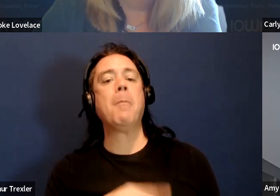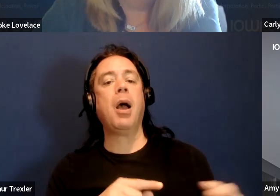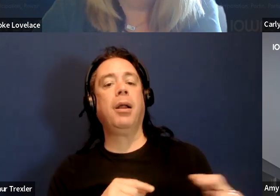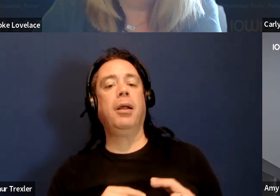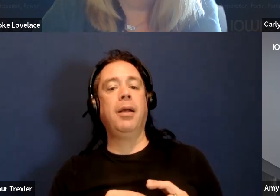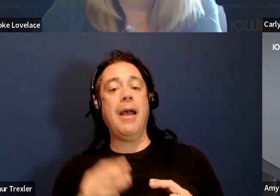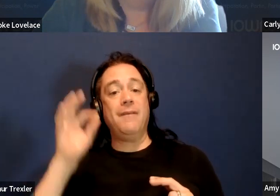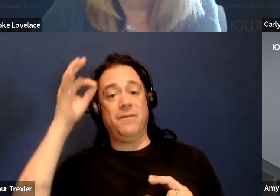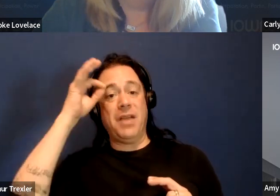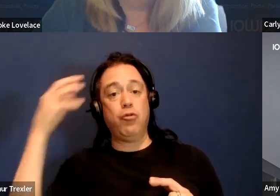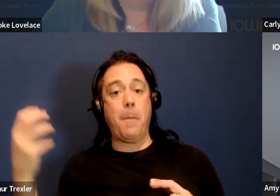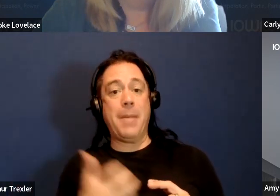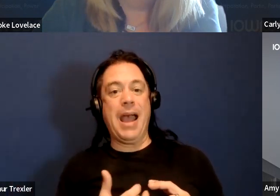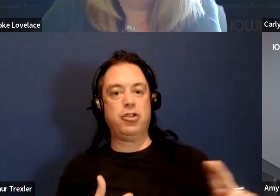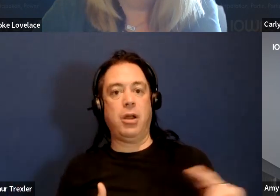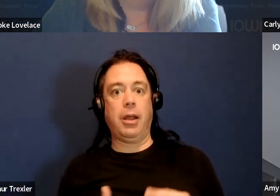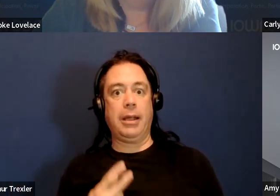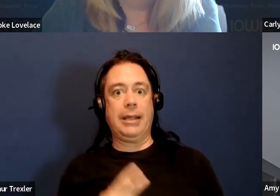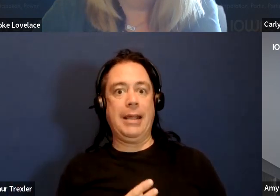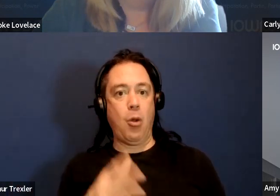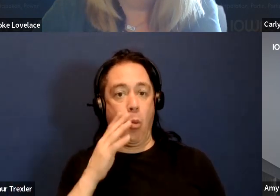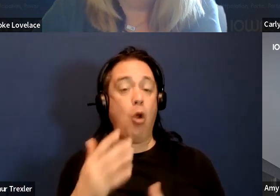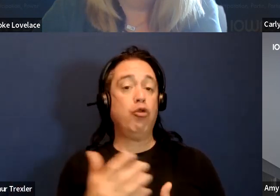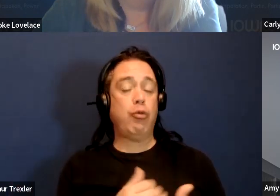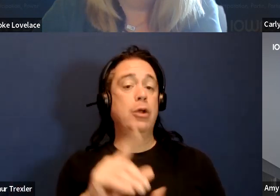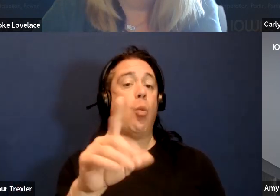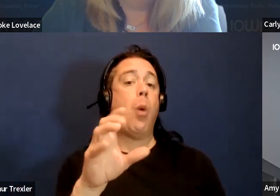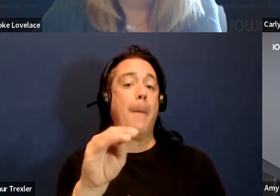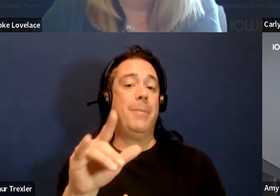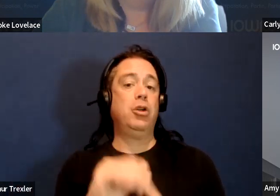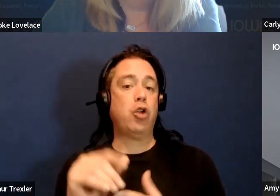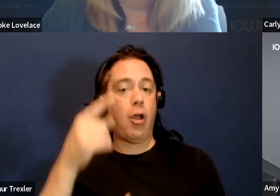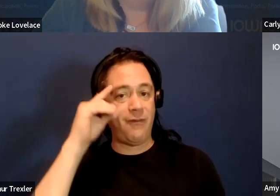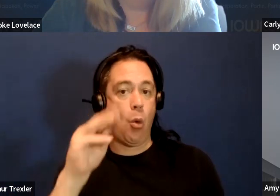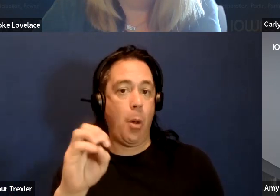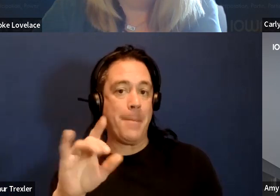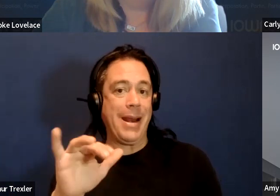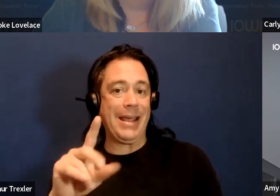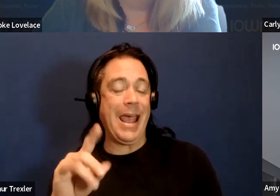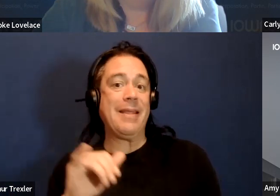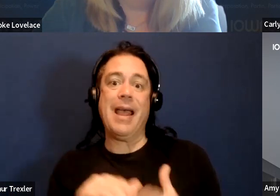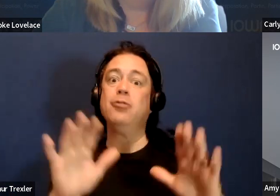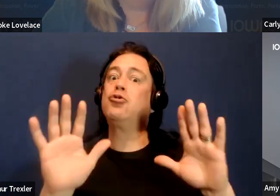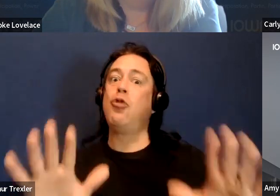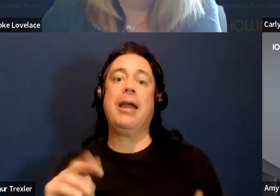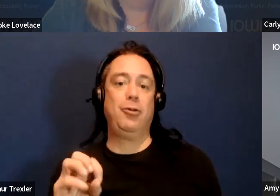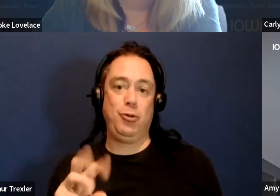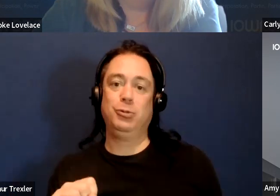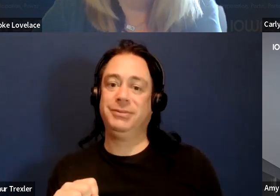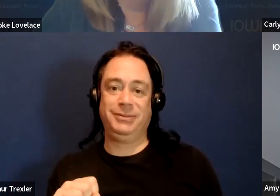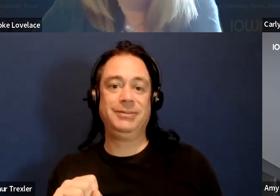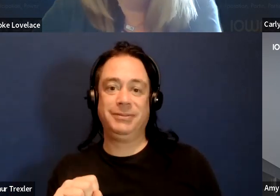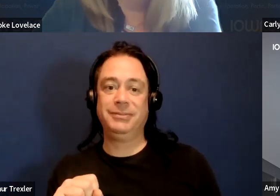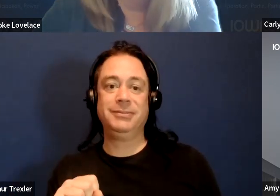federal match. So it will raise $100 million a year for Medicaid. So that is great news because it's